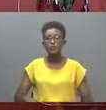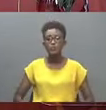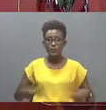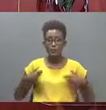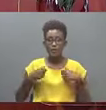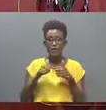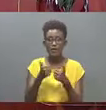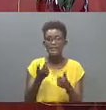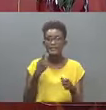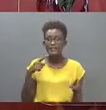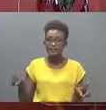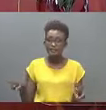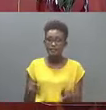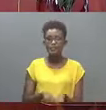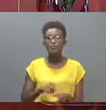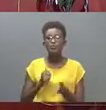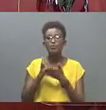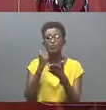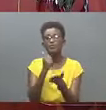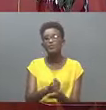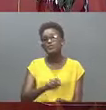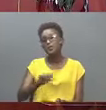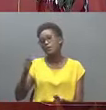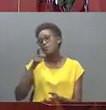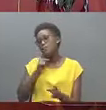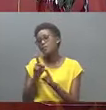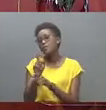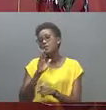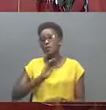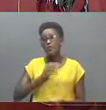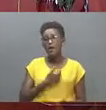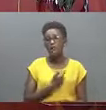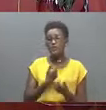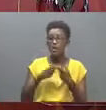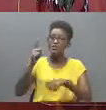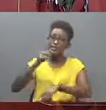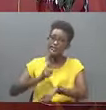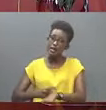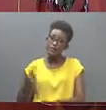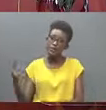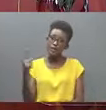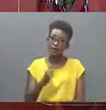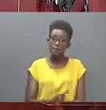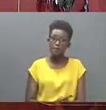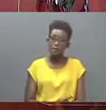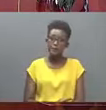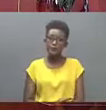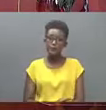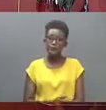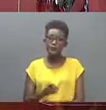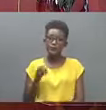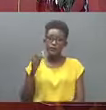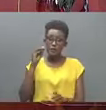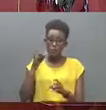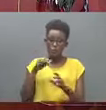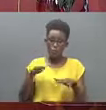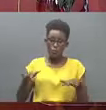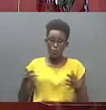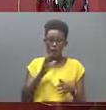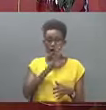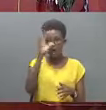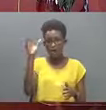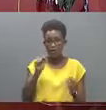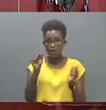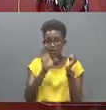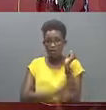of our brothers. No gufasha bwa bene data. A time is coming. Igihe kiraje. When African countries